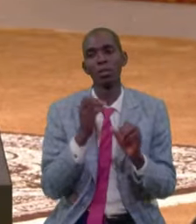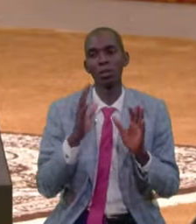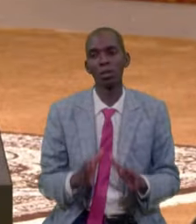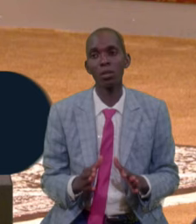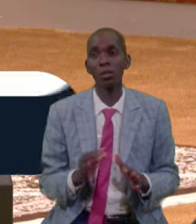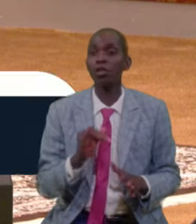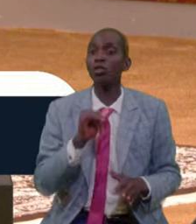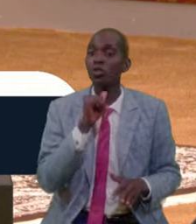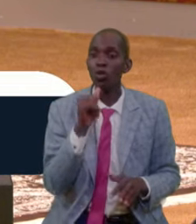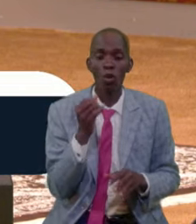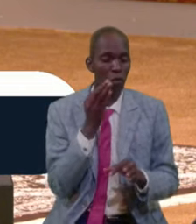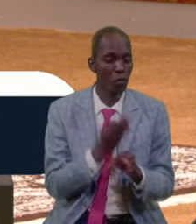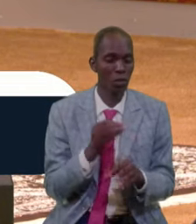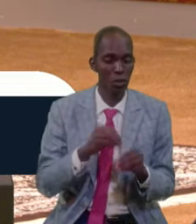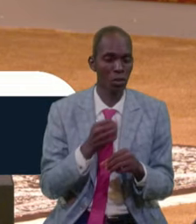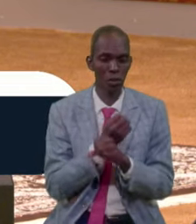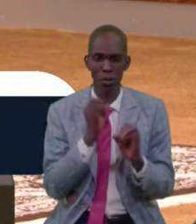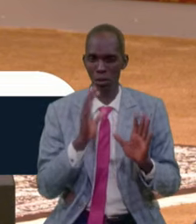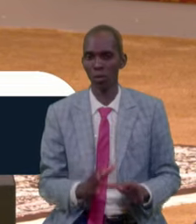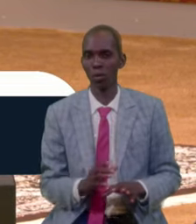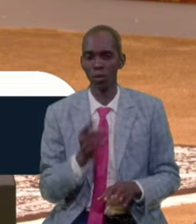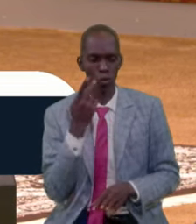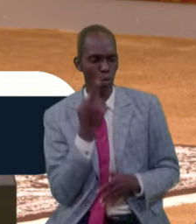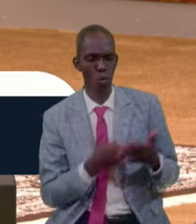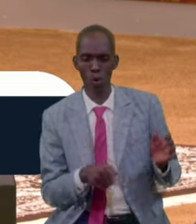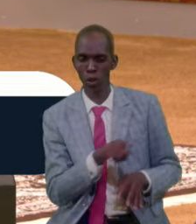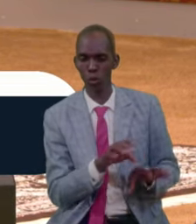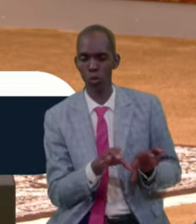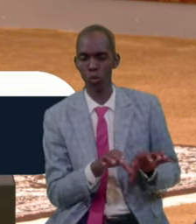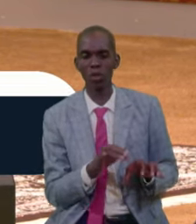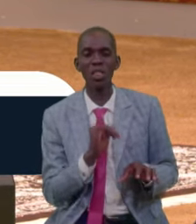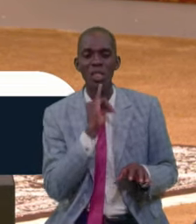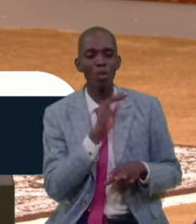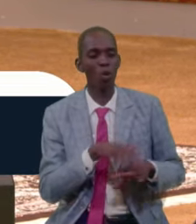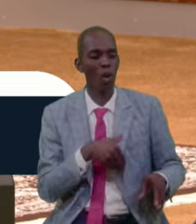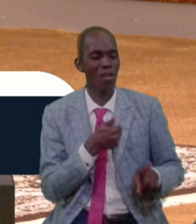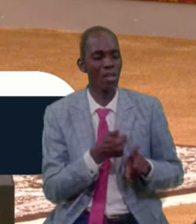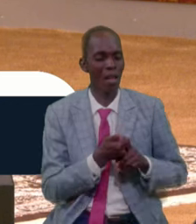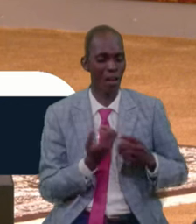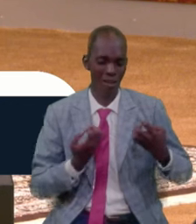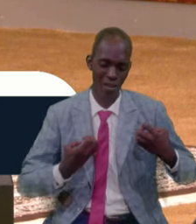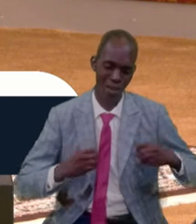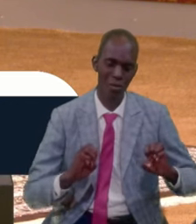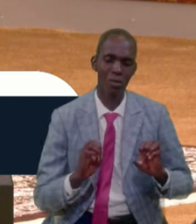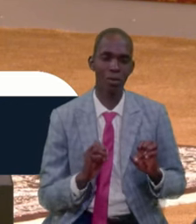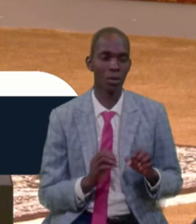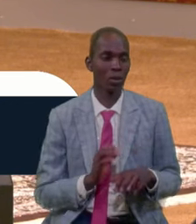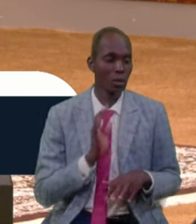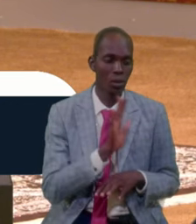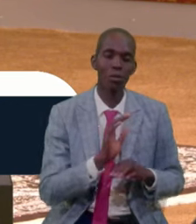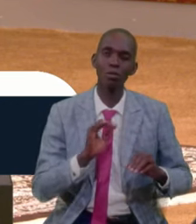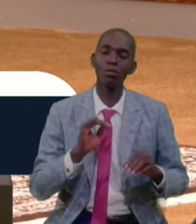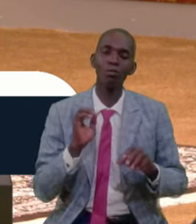in the Savior producing what they're doing. It's self-effort. It's commitment to